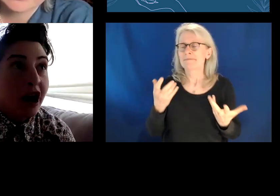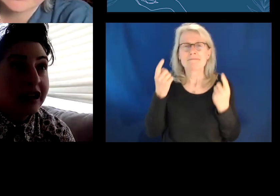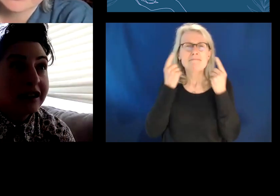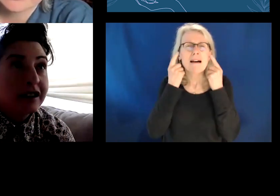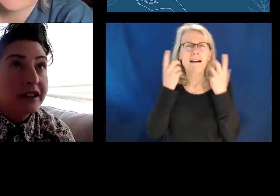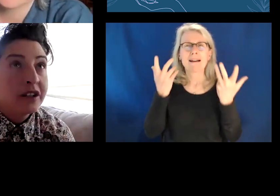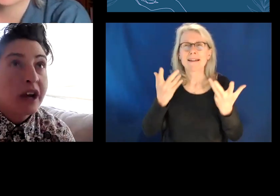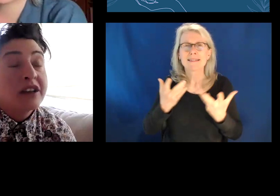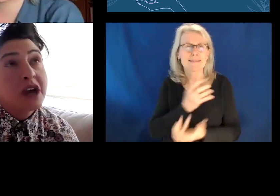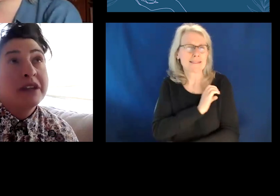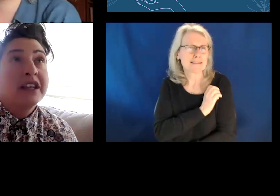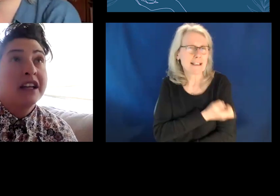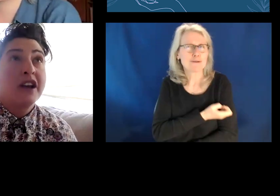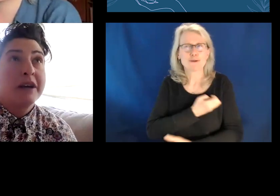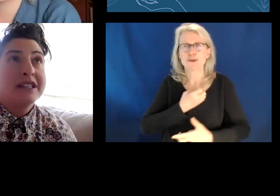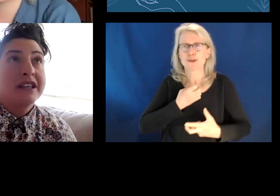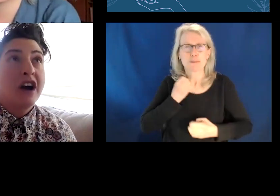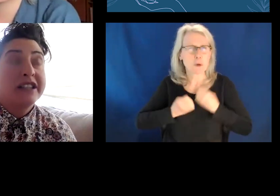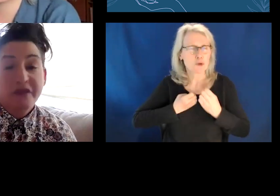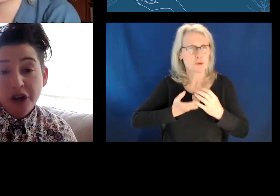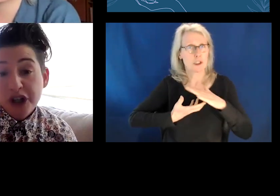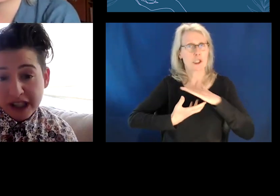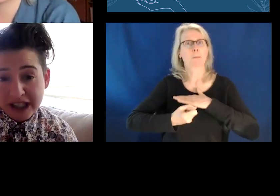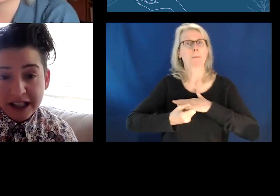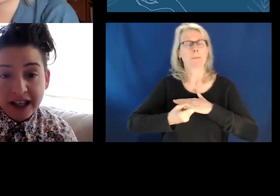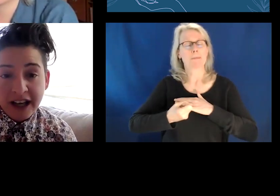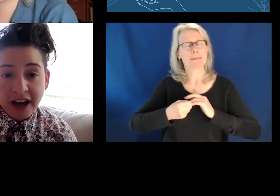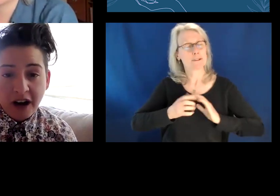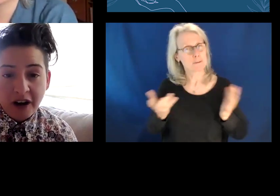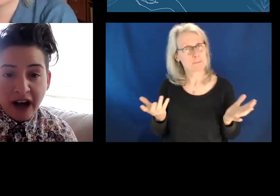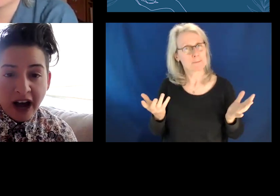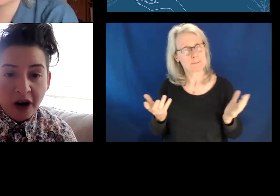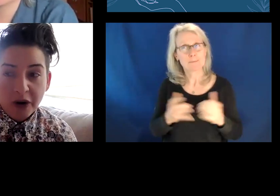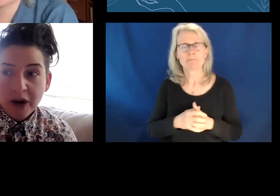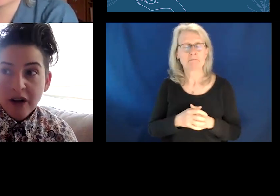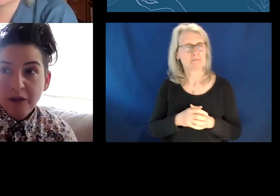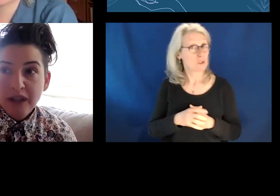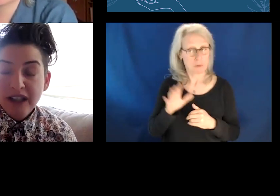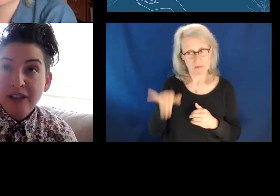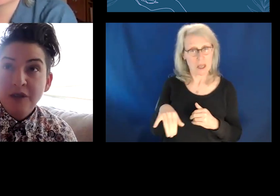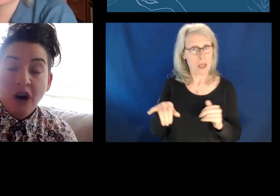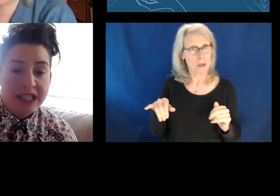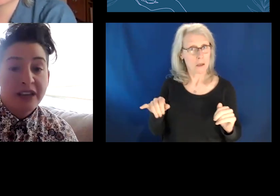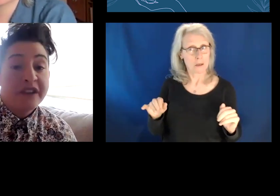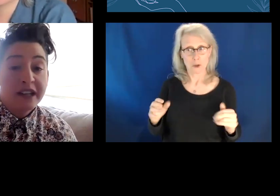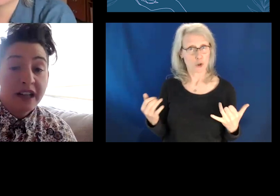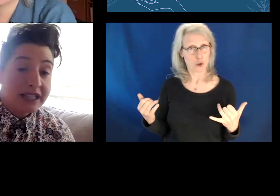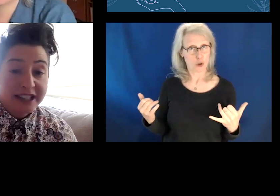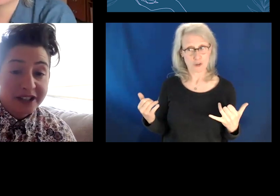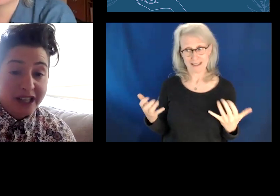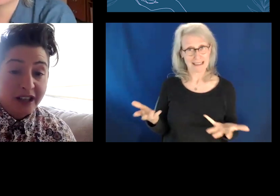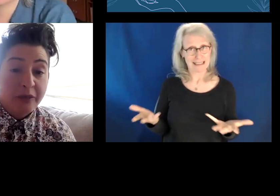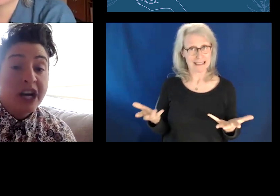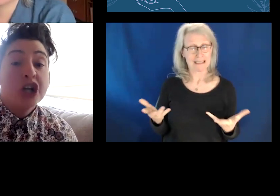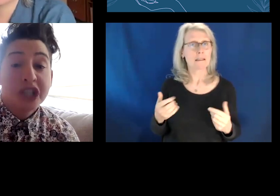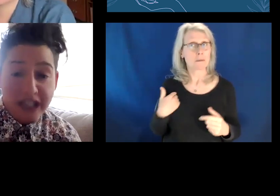And while, you know, and so I've been thinking a lot about this like idea of urgency, of how we need to constantly feel as